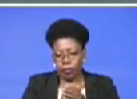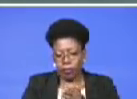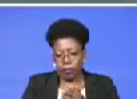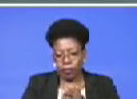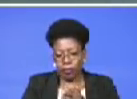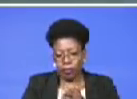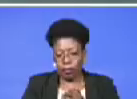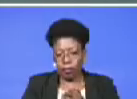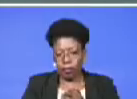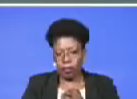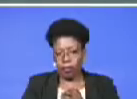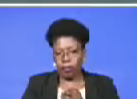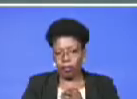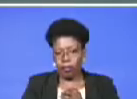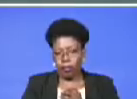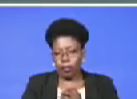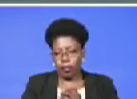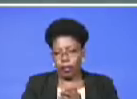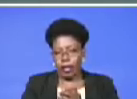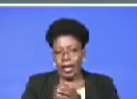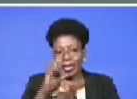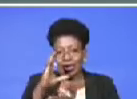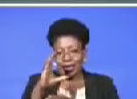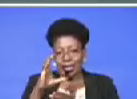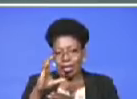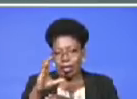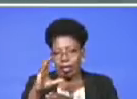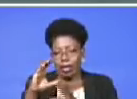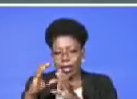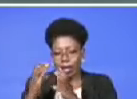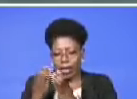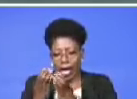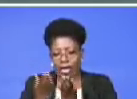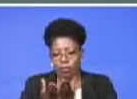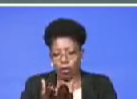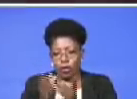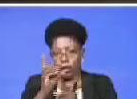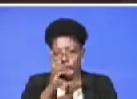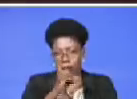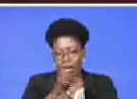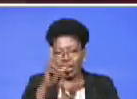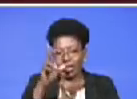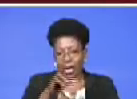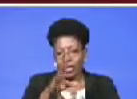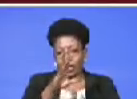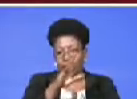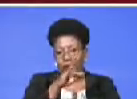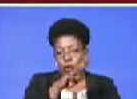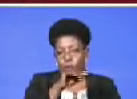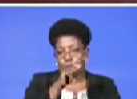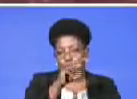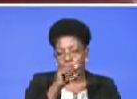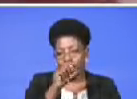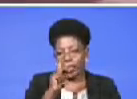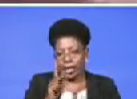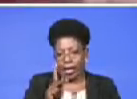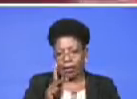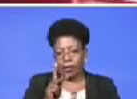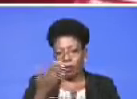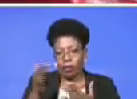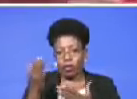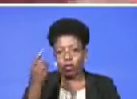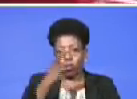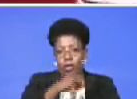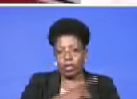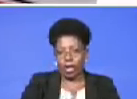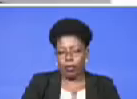and Udiva was fifth. And over in the C class, no doubt about it, the defending champ, Vinnie K, took the top honors there today. They will be back